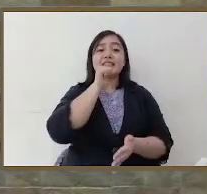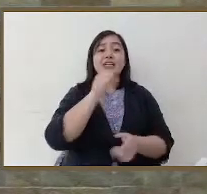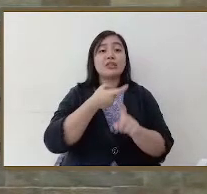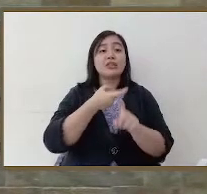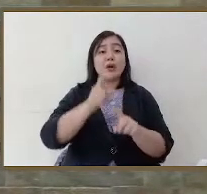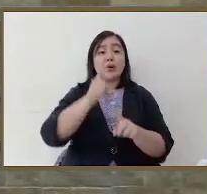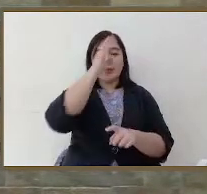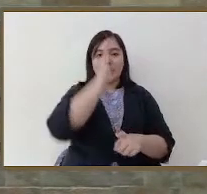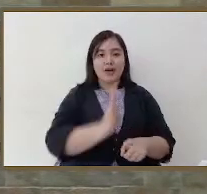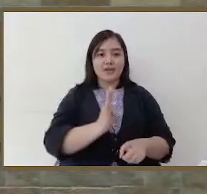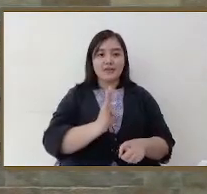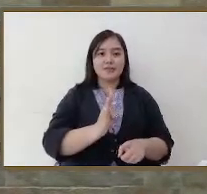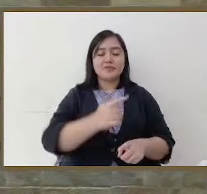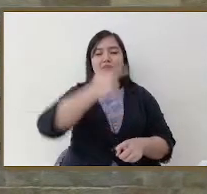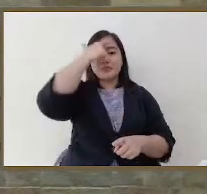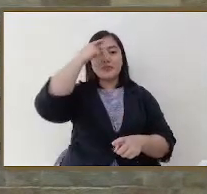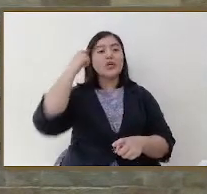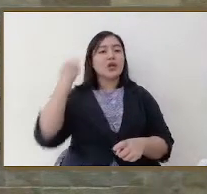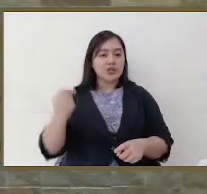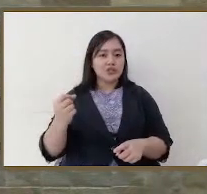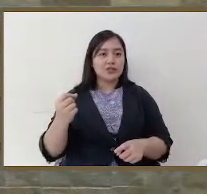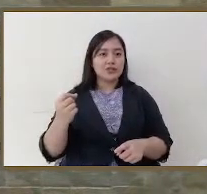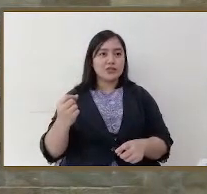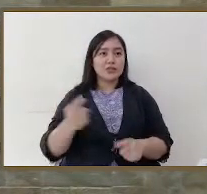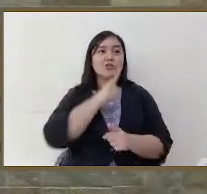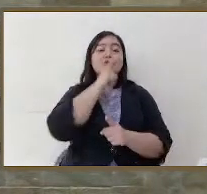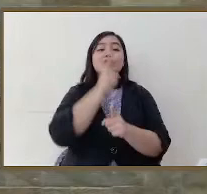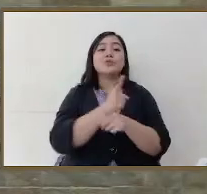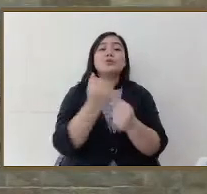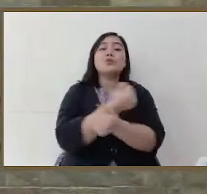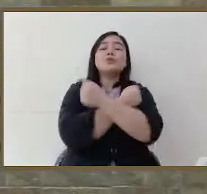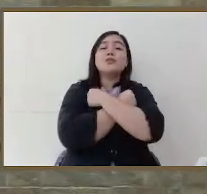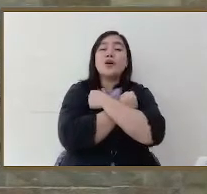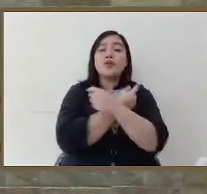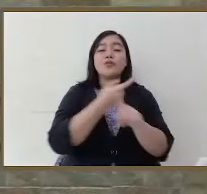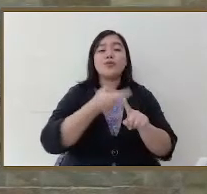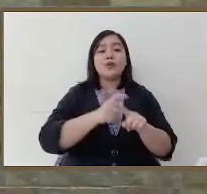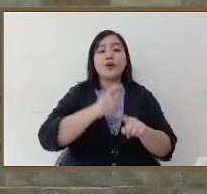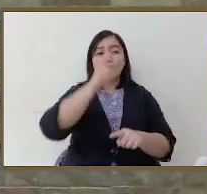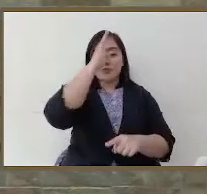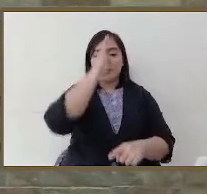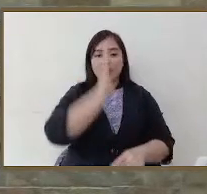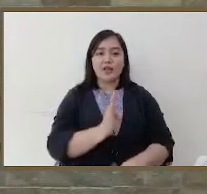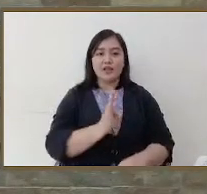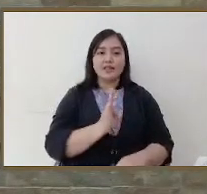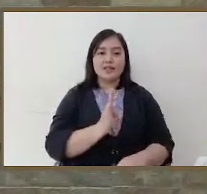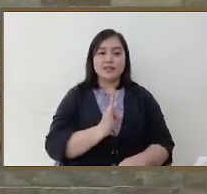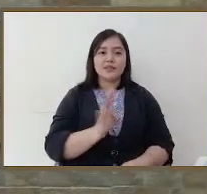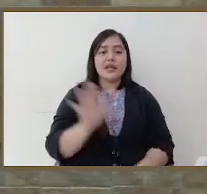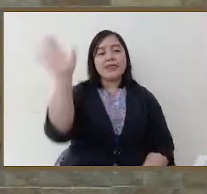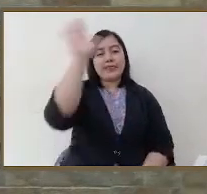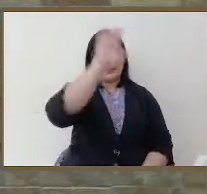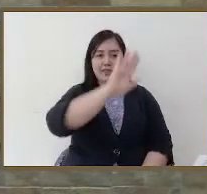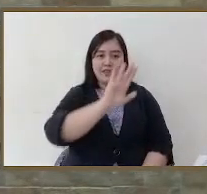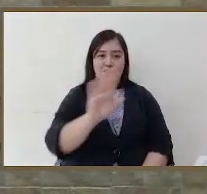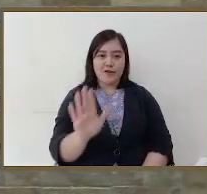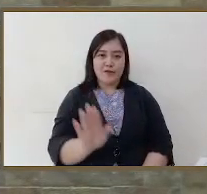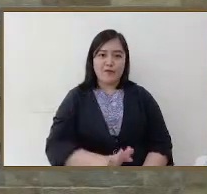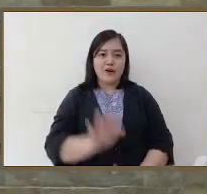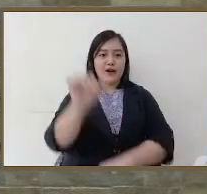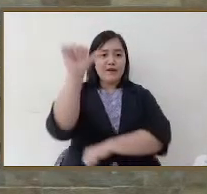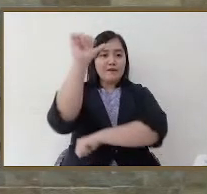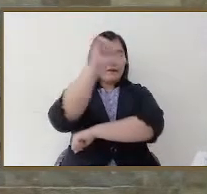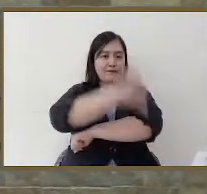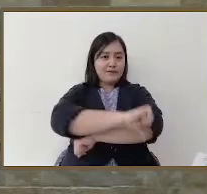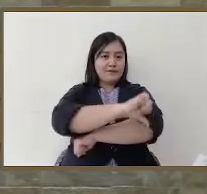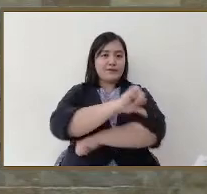know. Charity never, come on, talk to me. Shout it. Fail